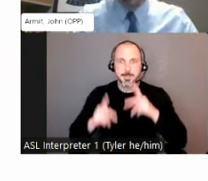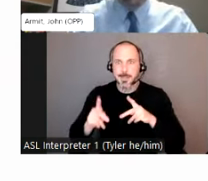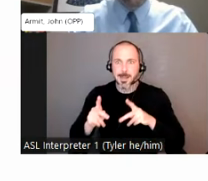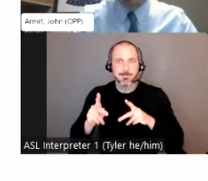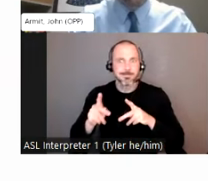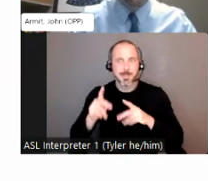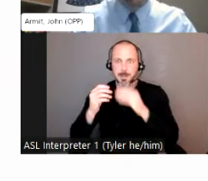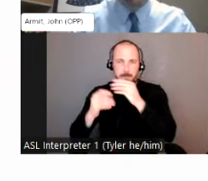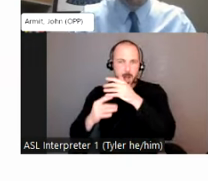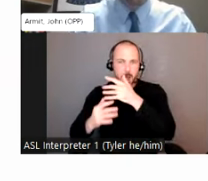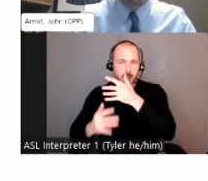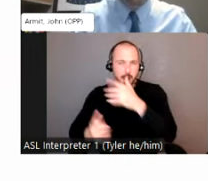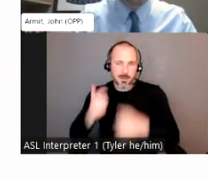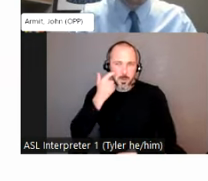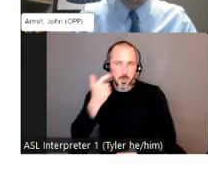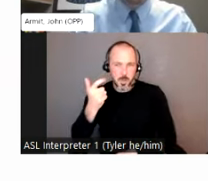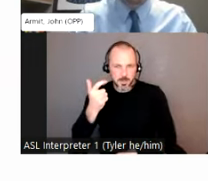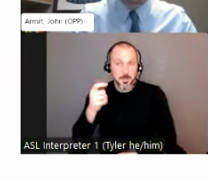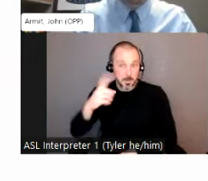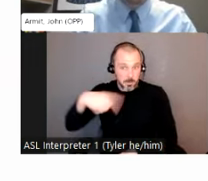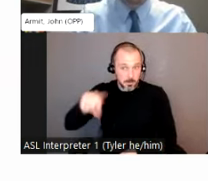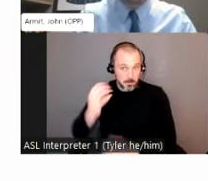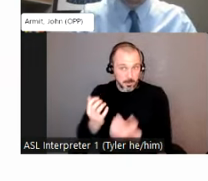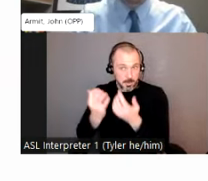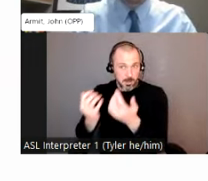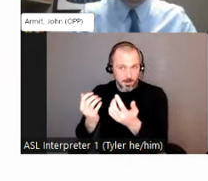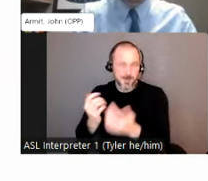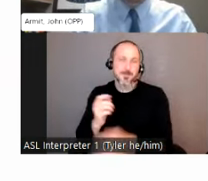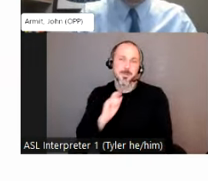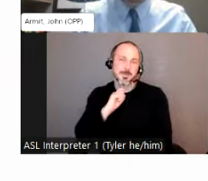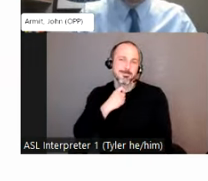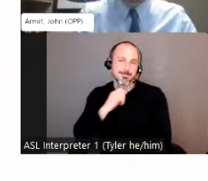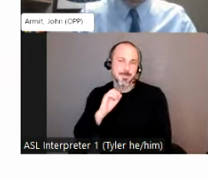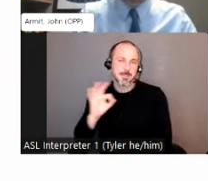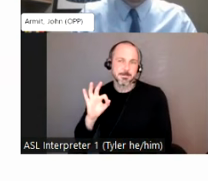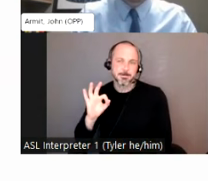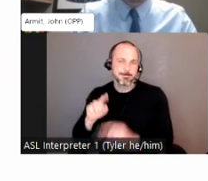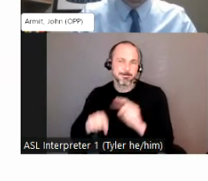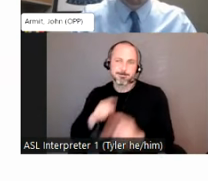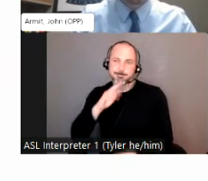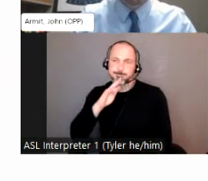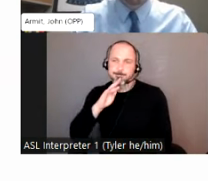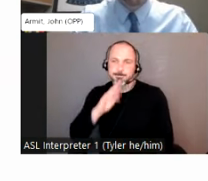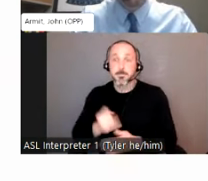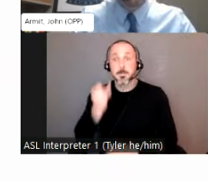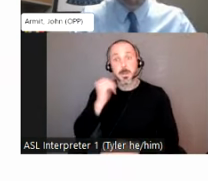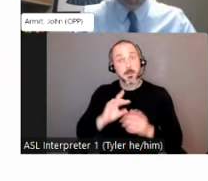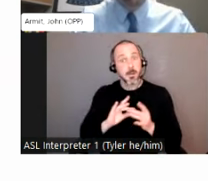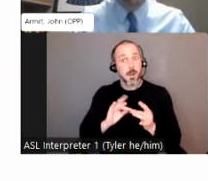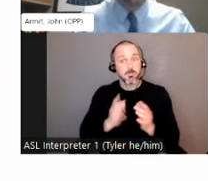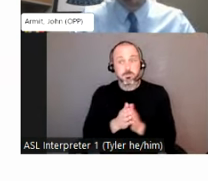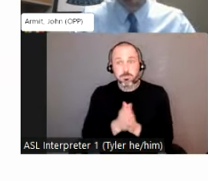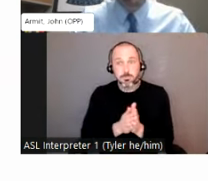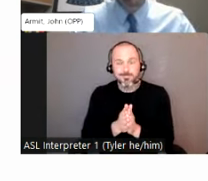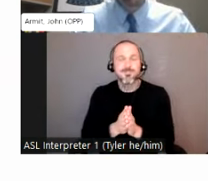microphones for the attendees today. As I mentioned, please post comments in the chat box